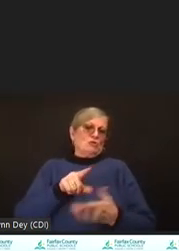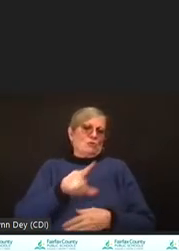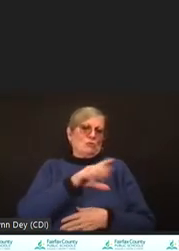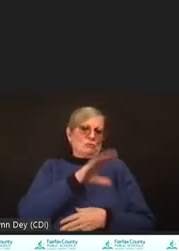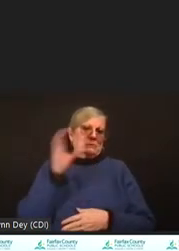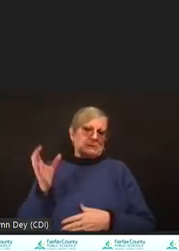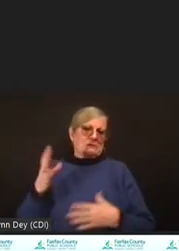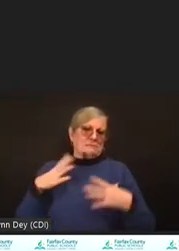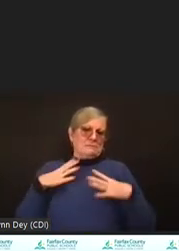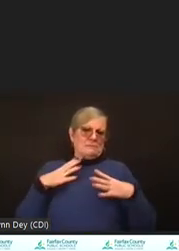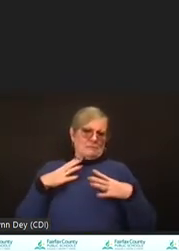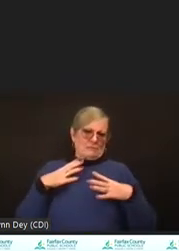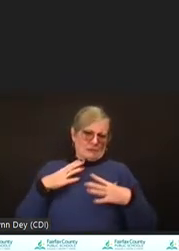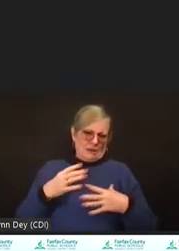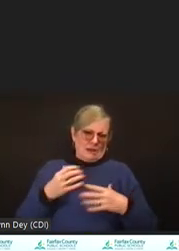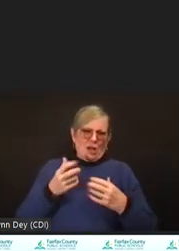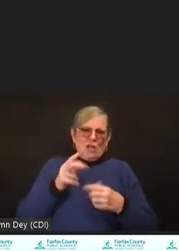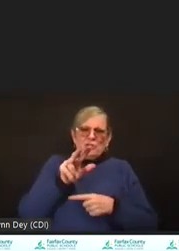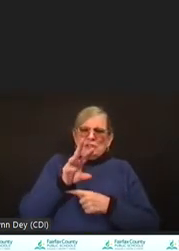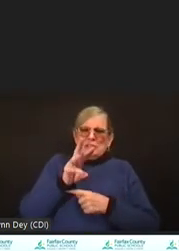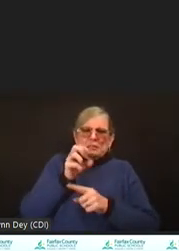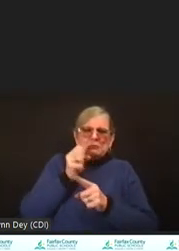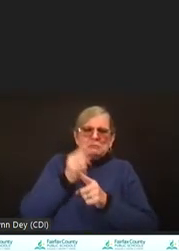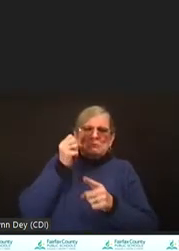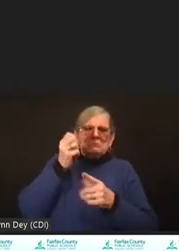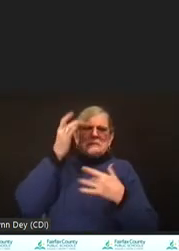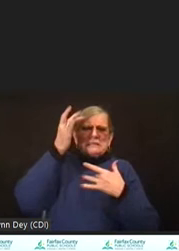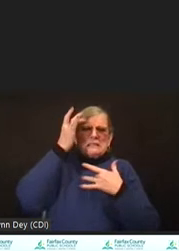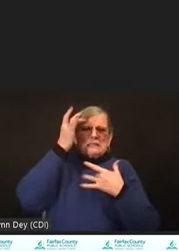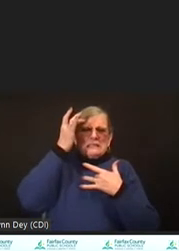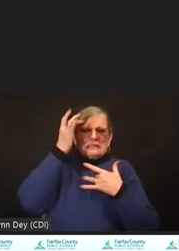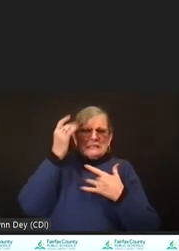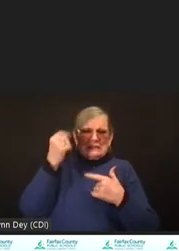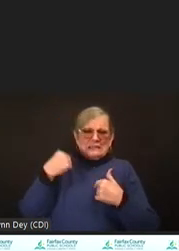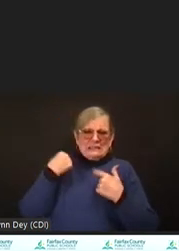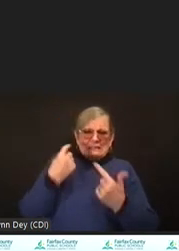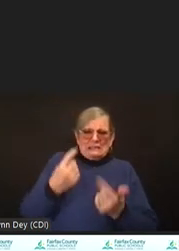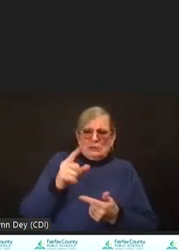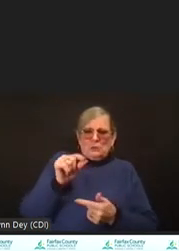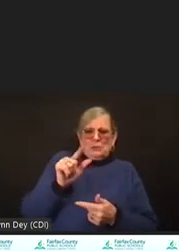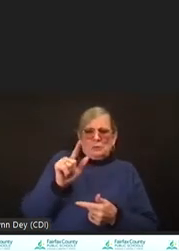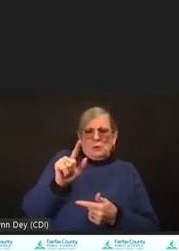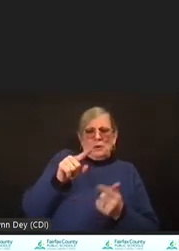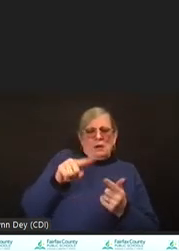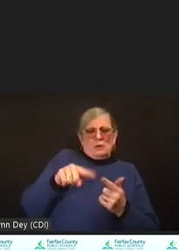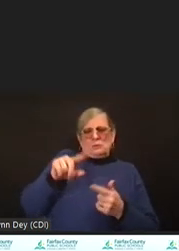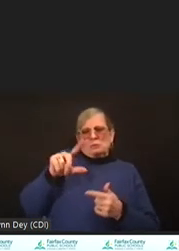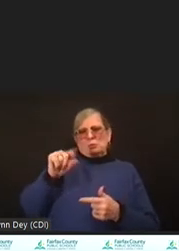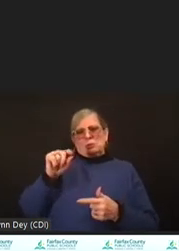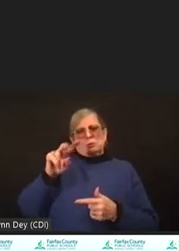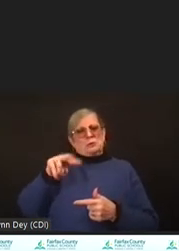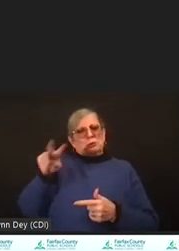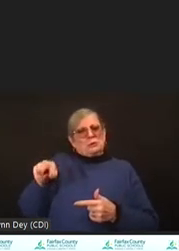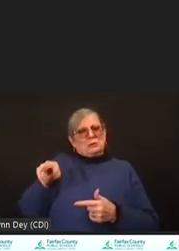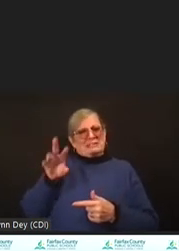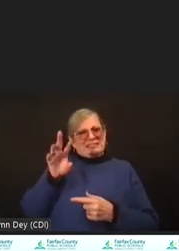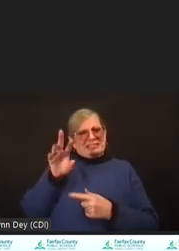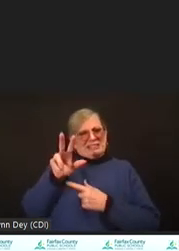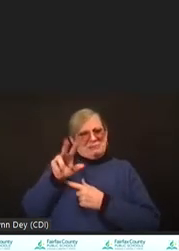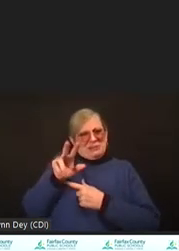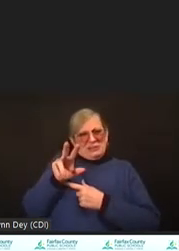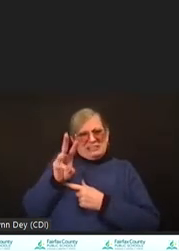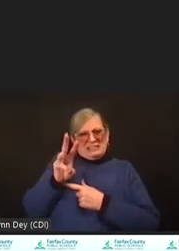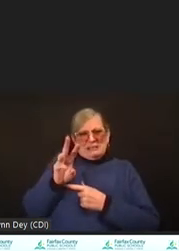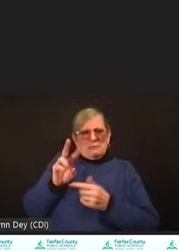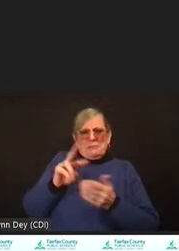for the 21-22 school year. Those 36 outbreaks reflect 155 cases, which, as